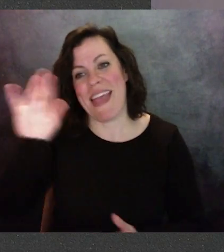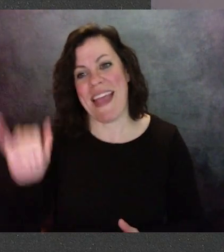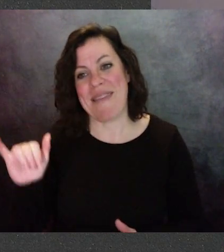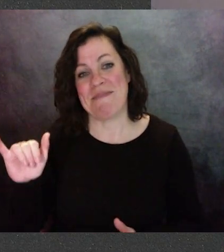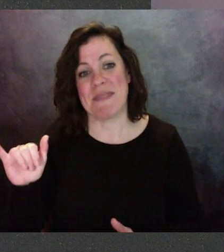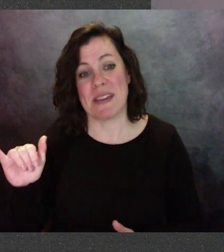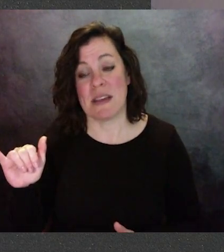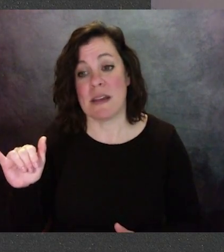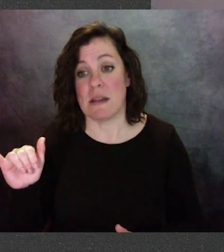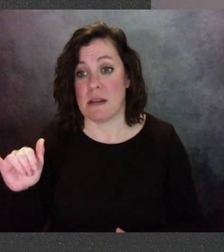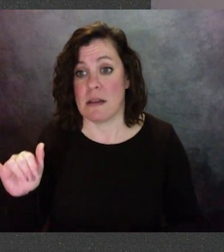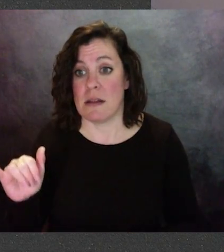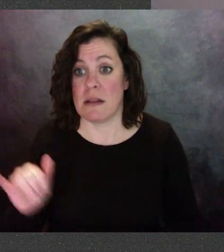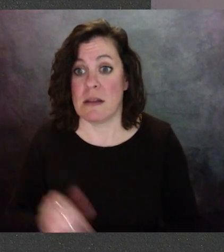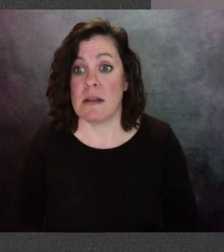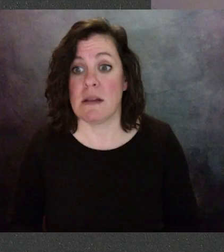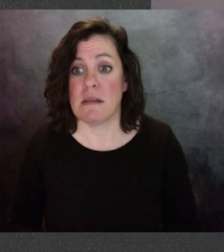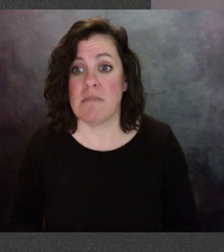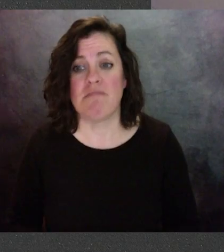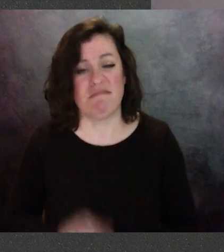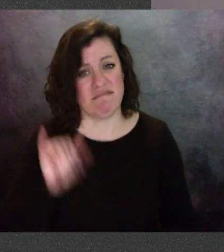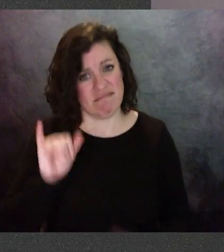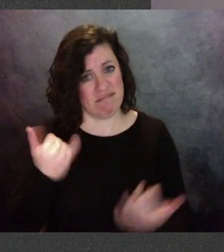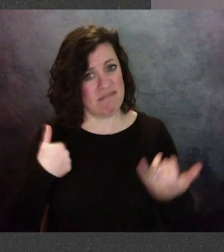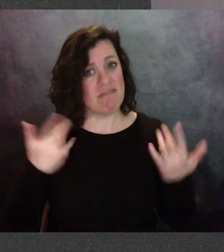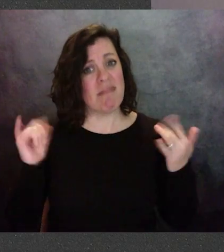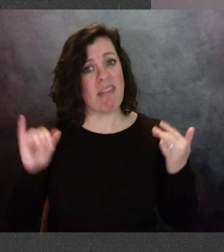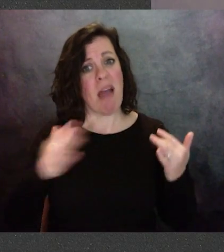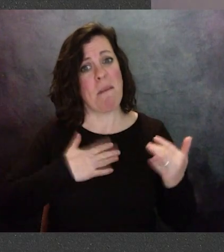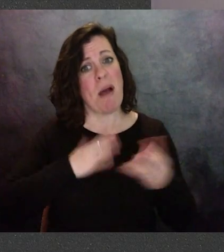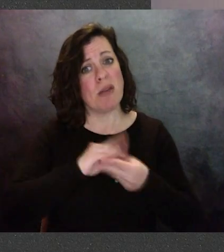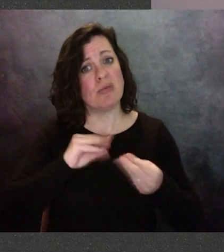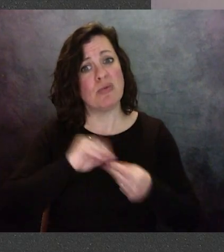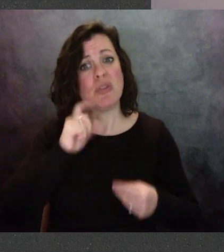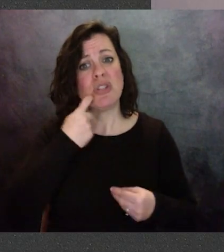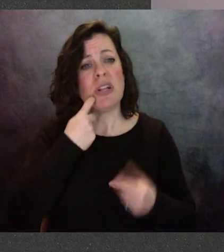jealous. What makes you jealous?